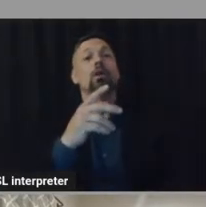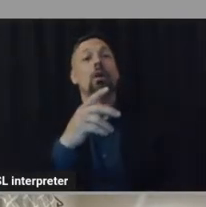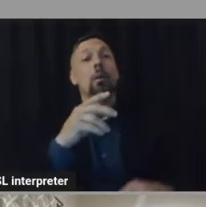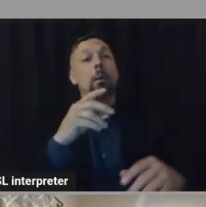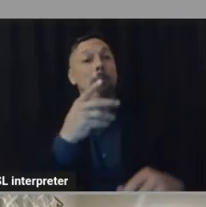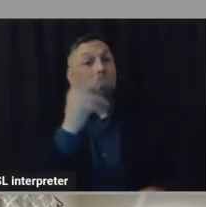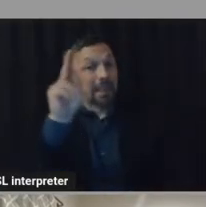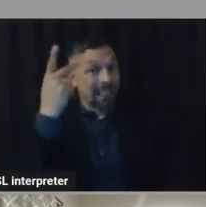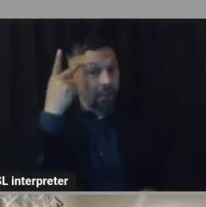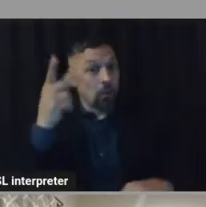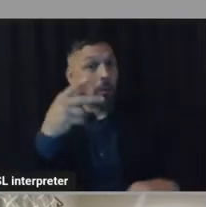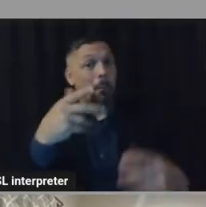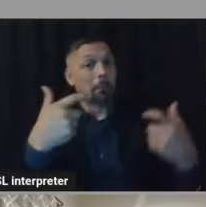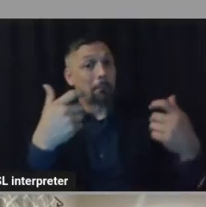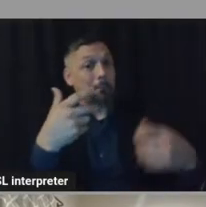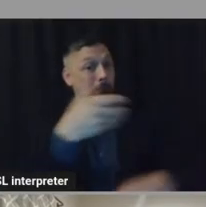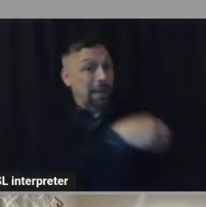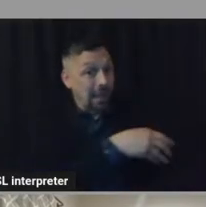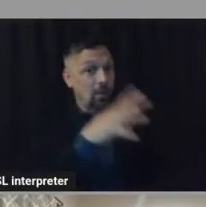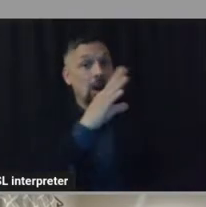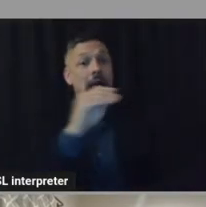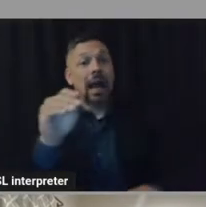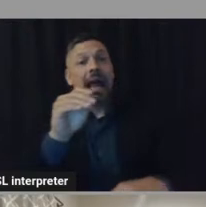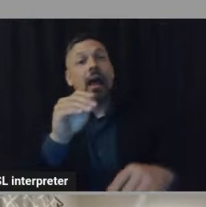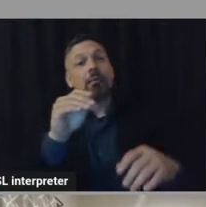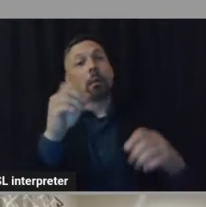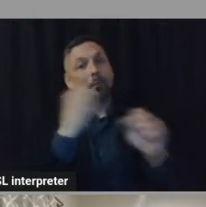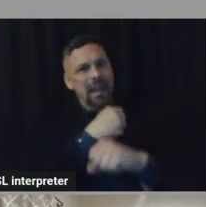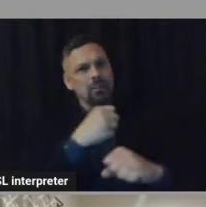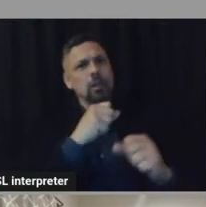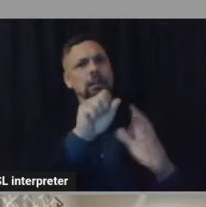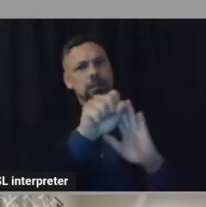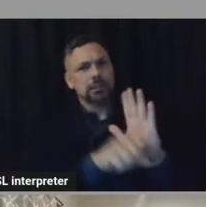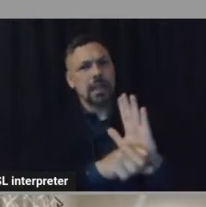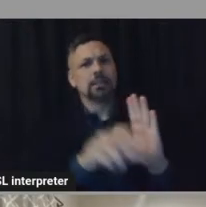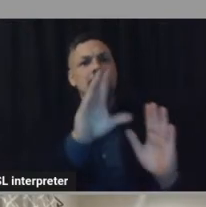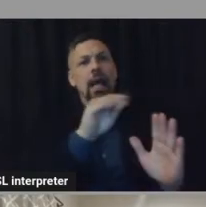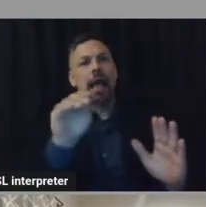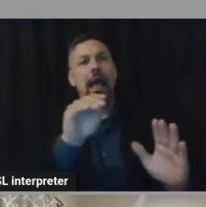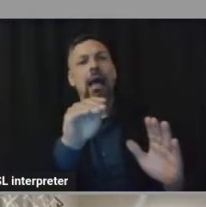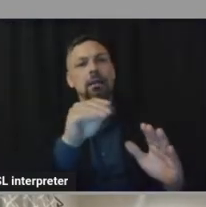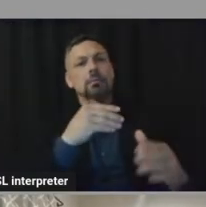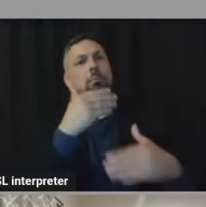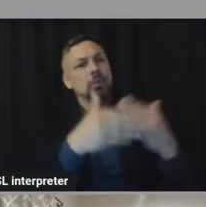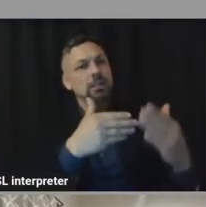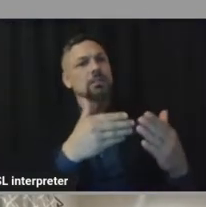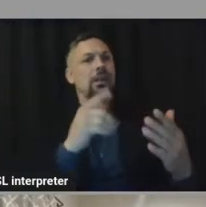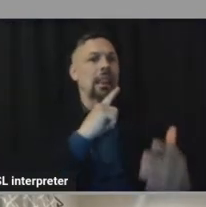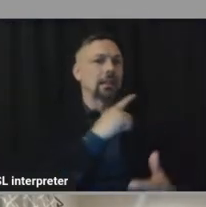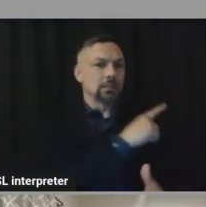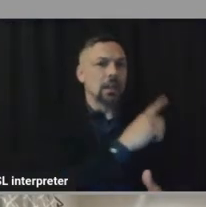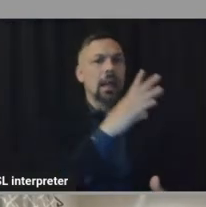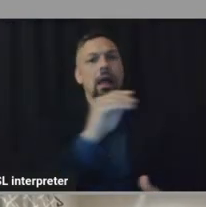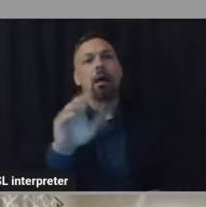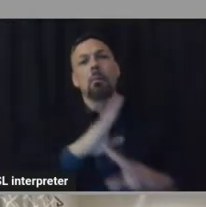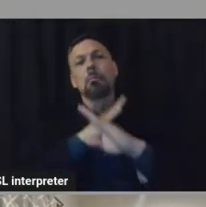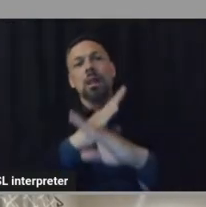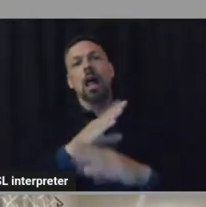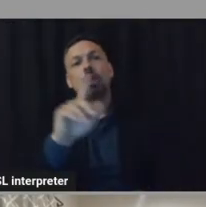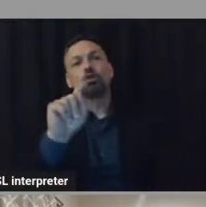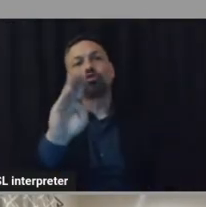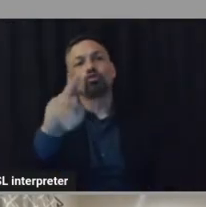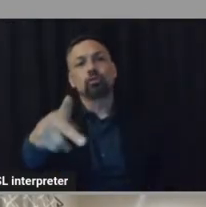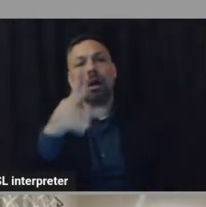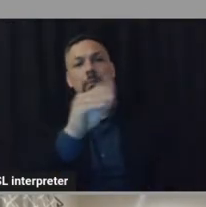legislators and also to block Trump and MAGA politicians from getting into federal office. And we do that by sending volunteers to door knock and phone bank in